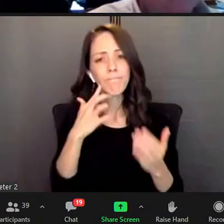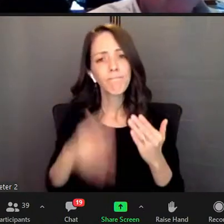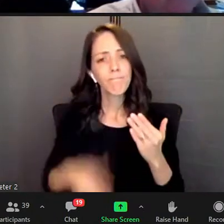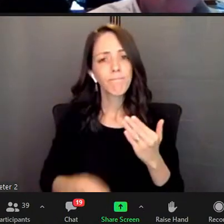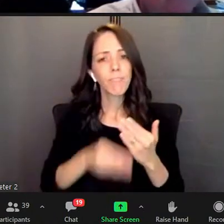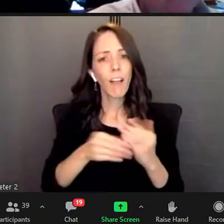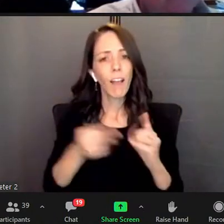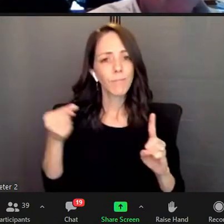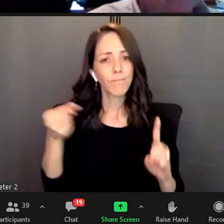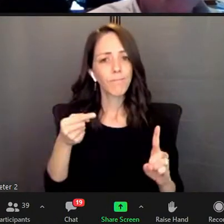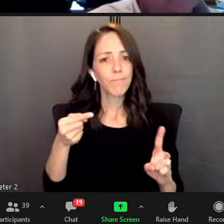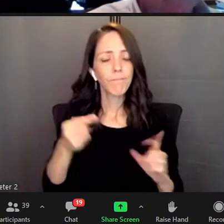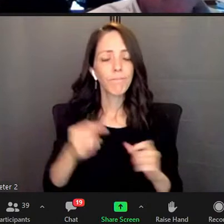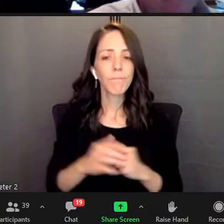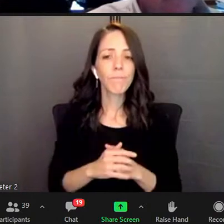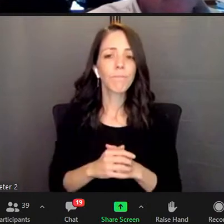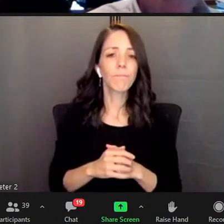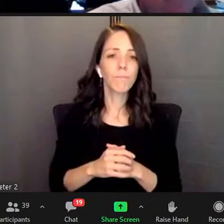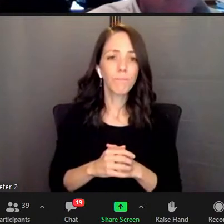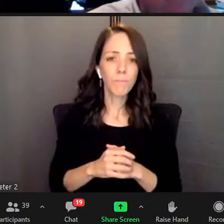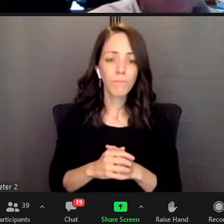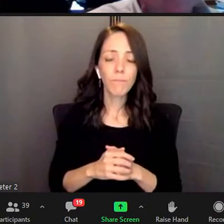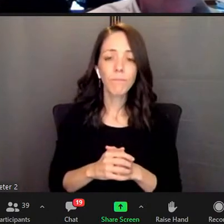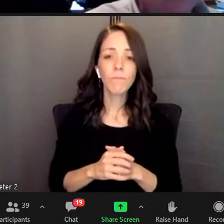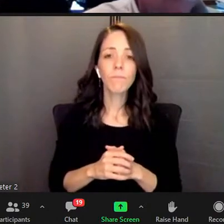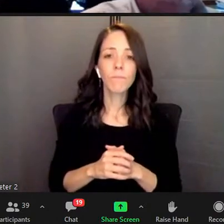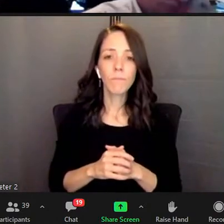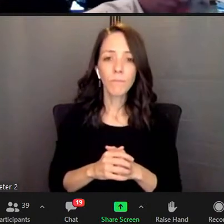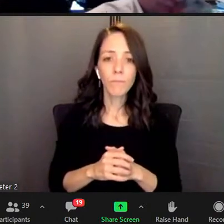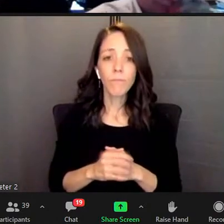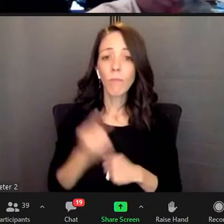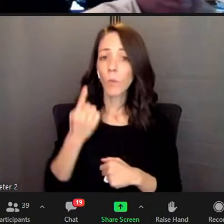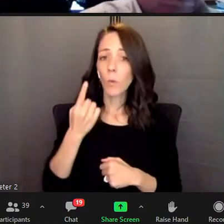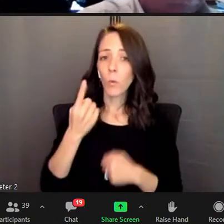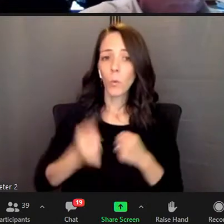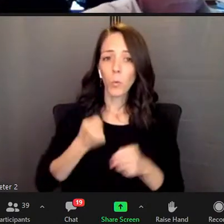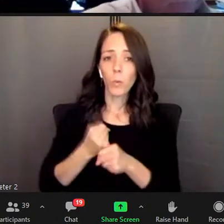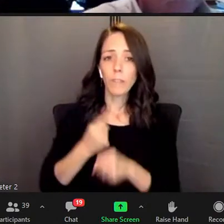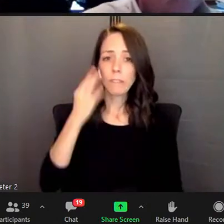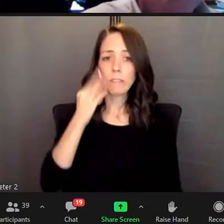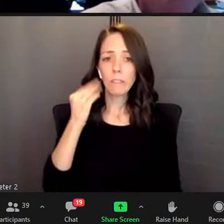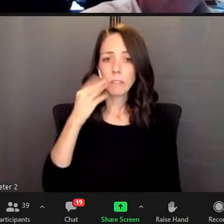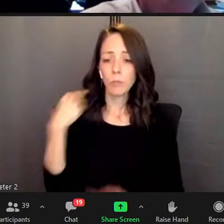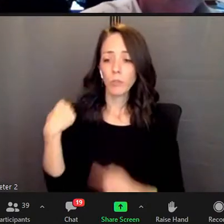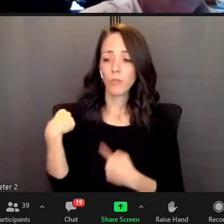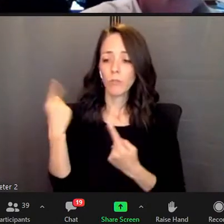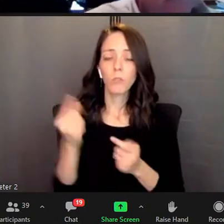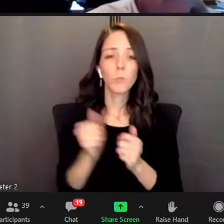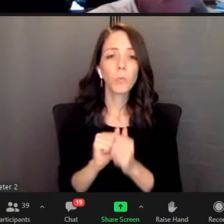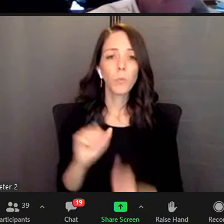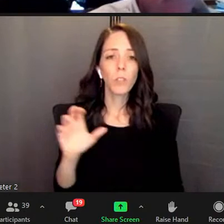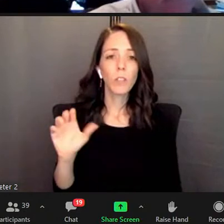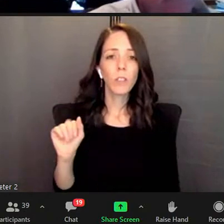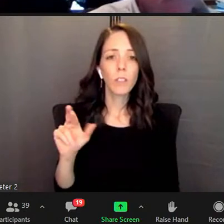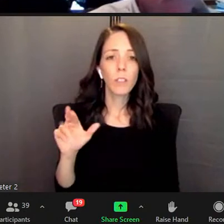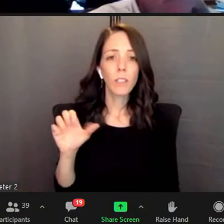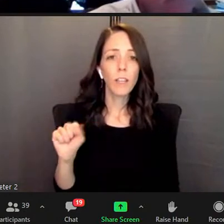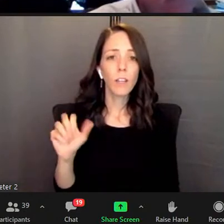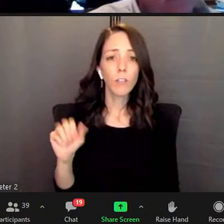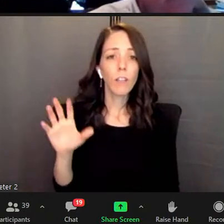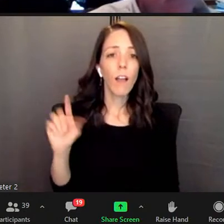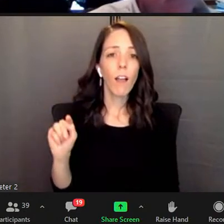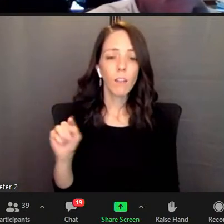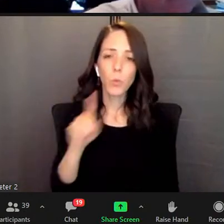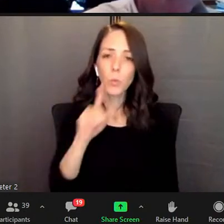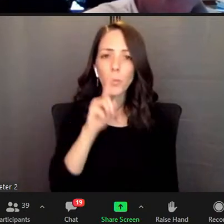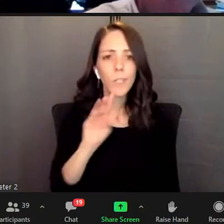that through our first year of experience through the CARES Act, it became really